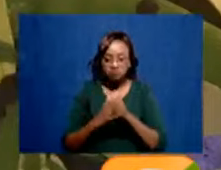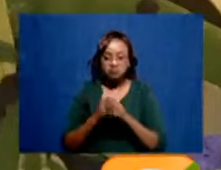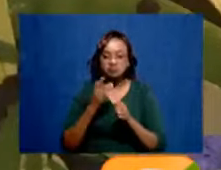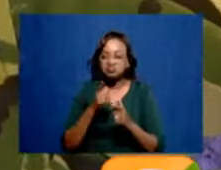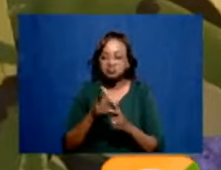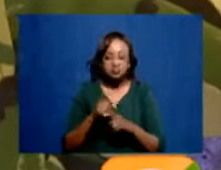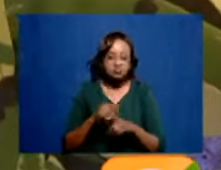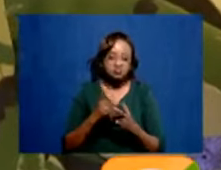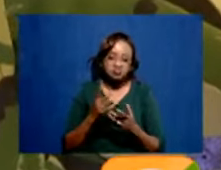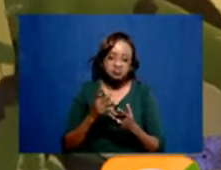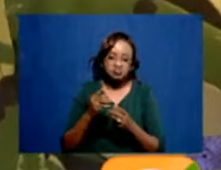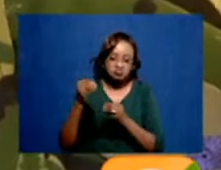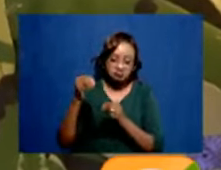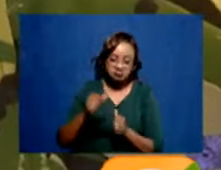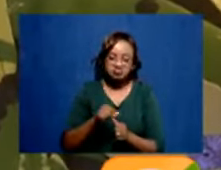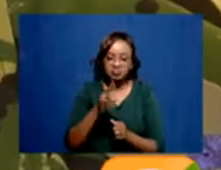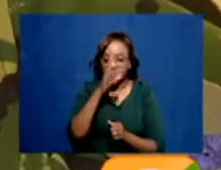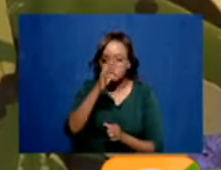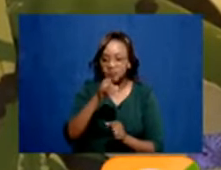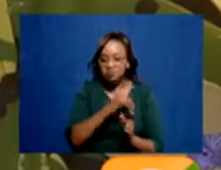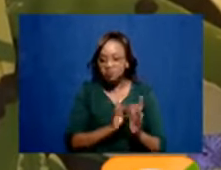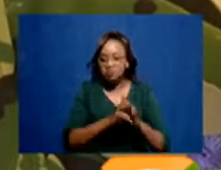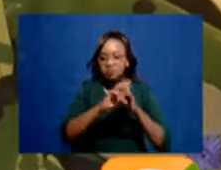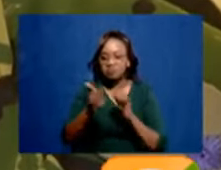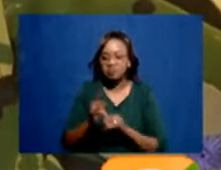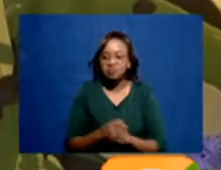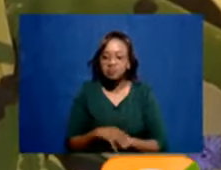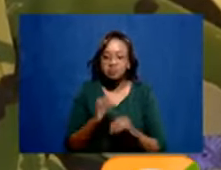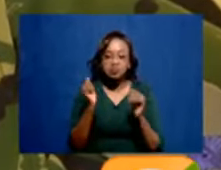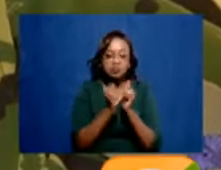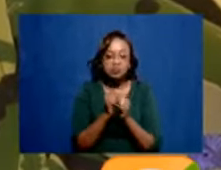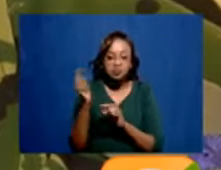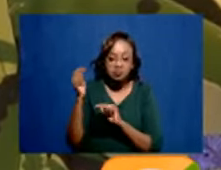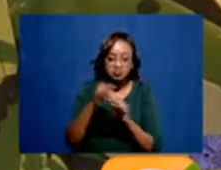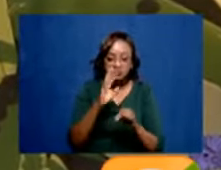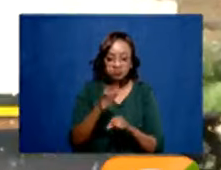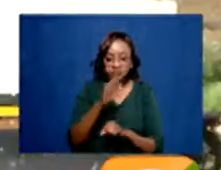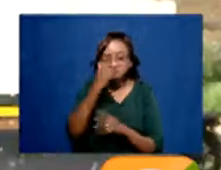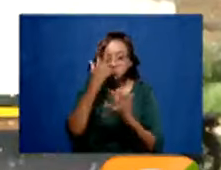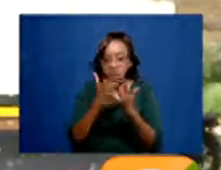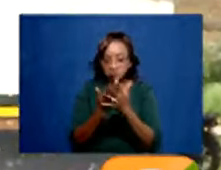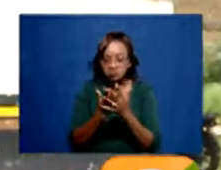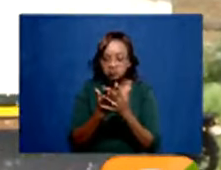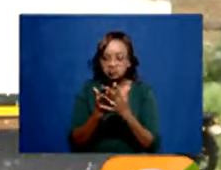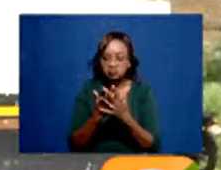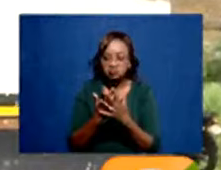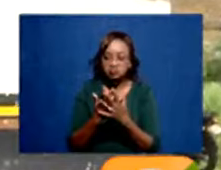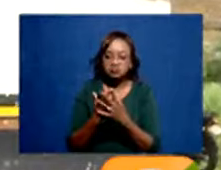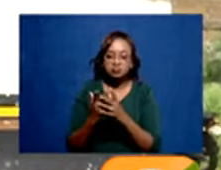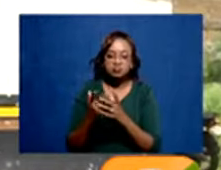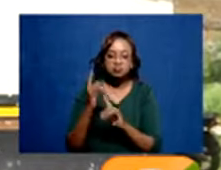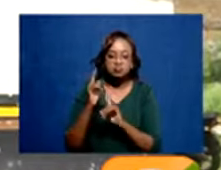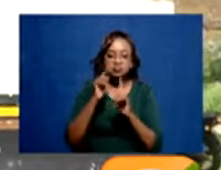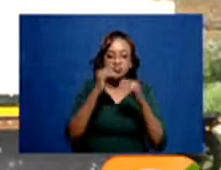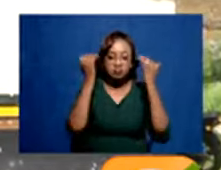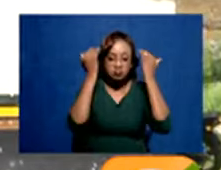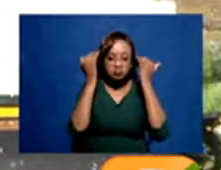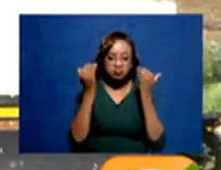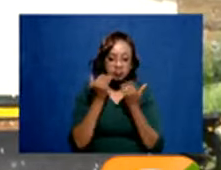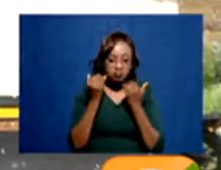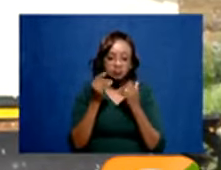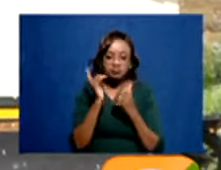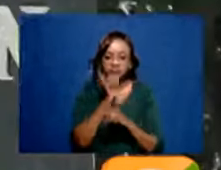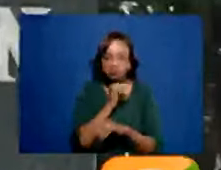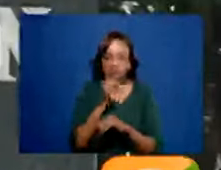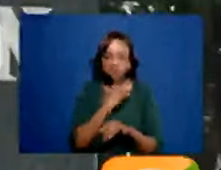police constable and made away. The 10 had been brought in from the Kodiaga prison remand and had been presented before Tamu Law